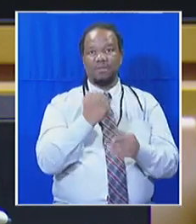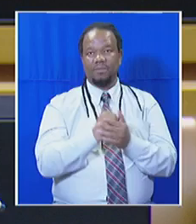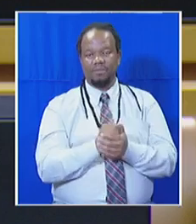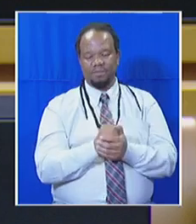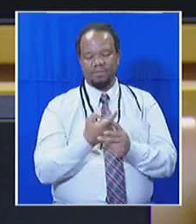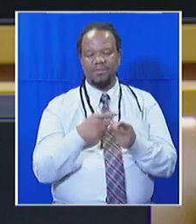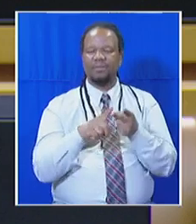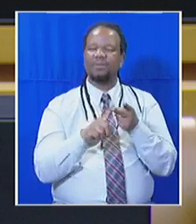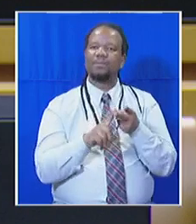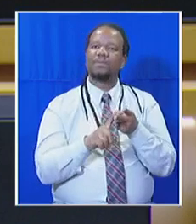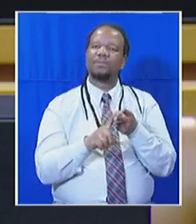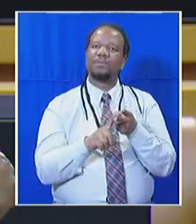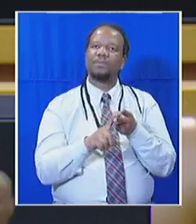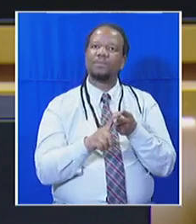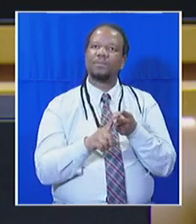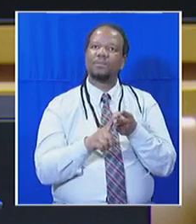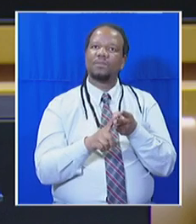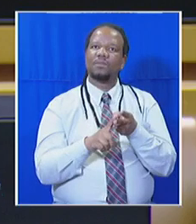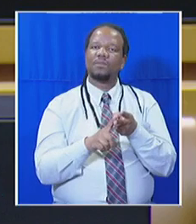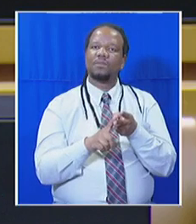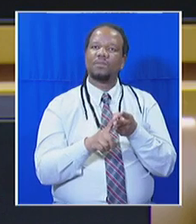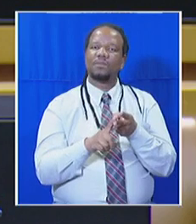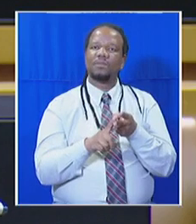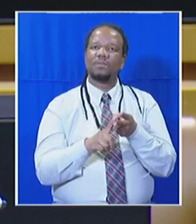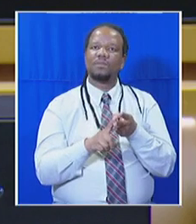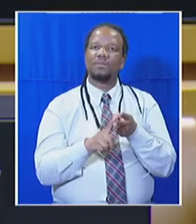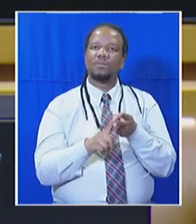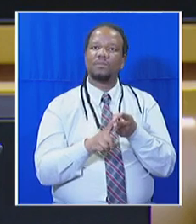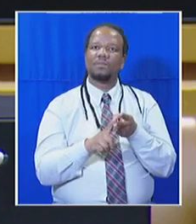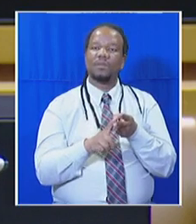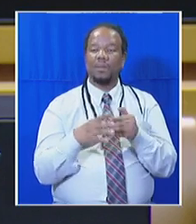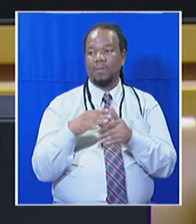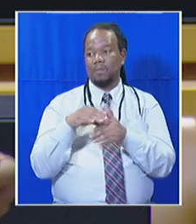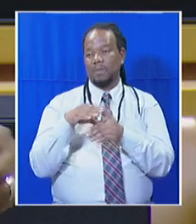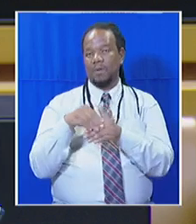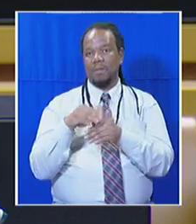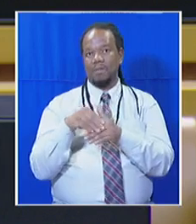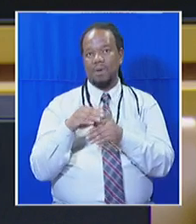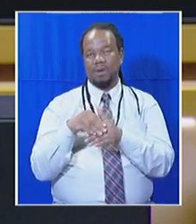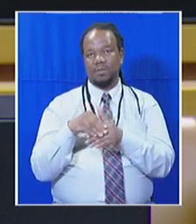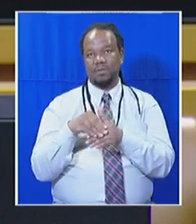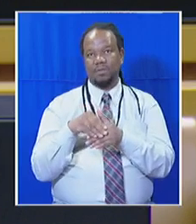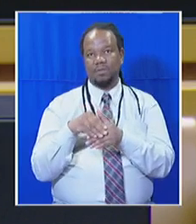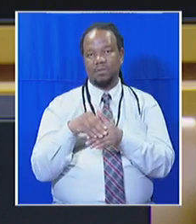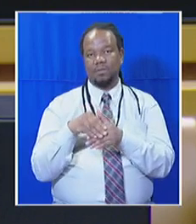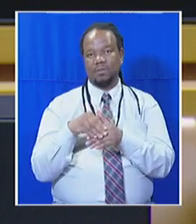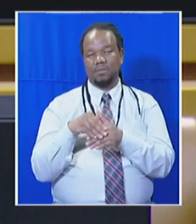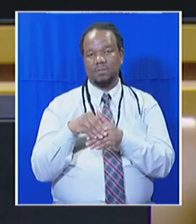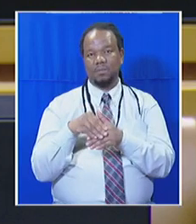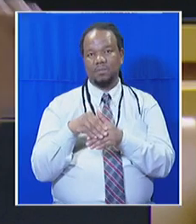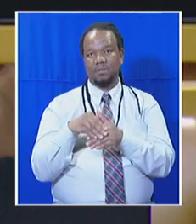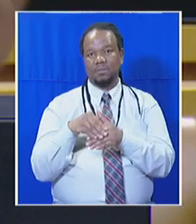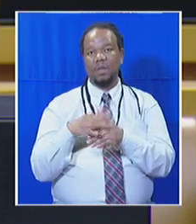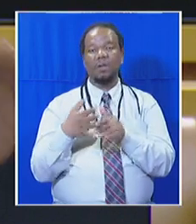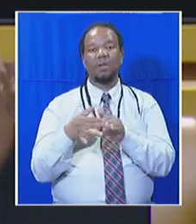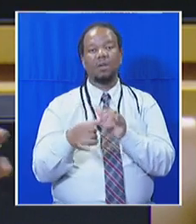Secondly, I also think, honorable members, that it would also be important that as